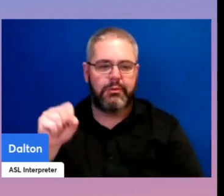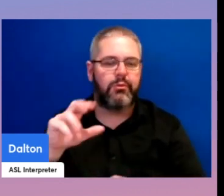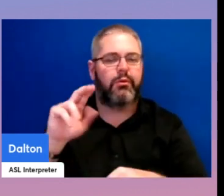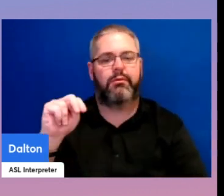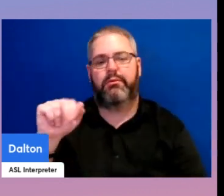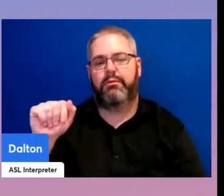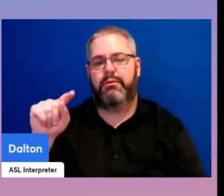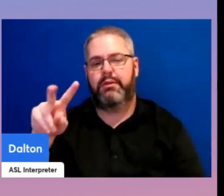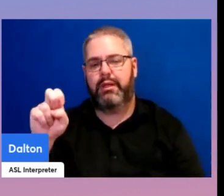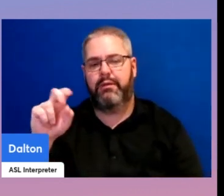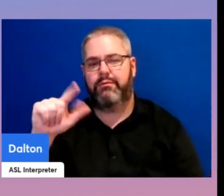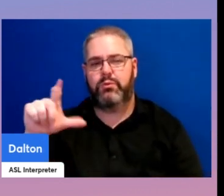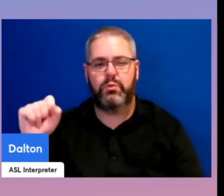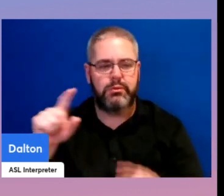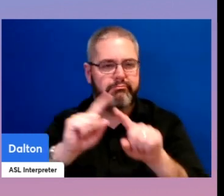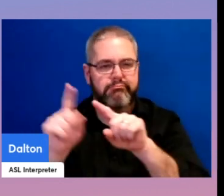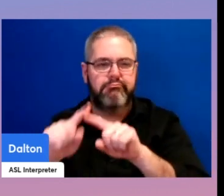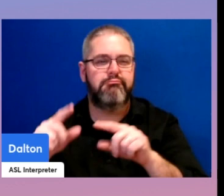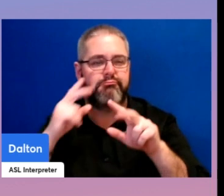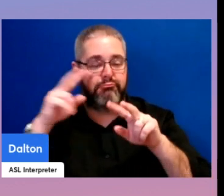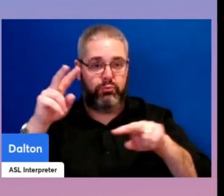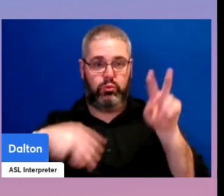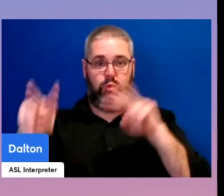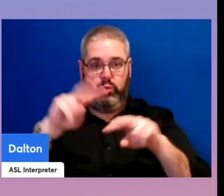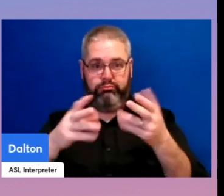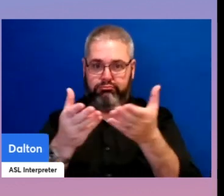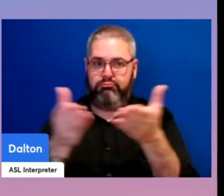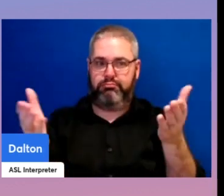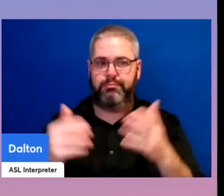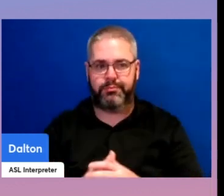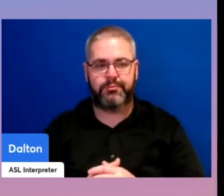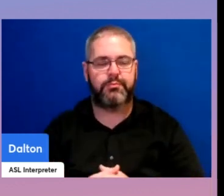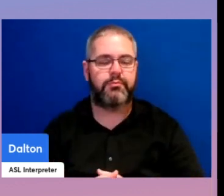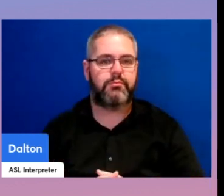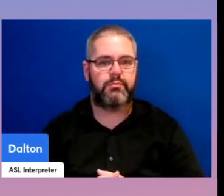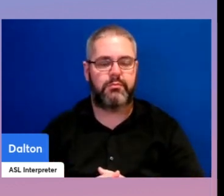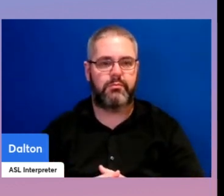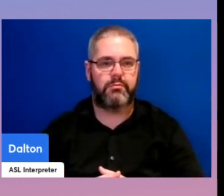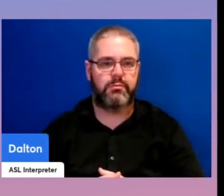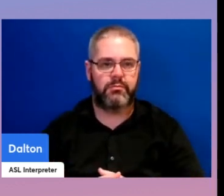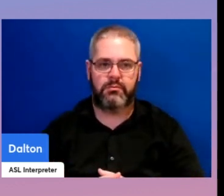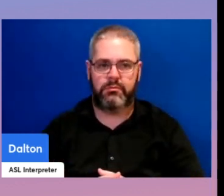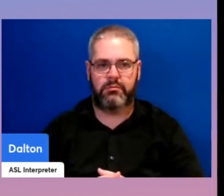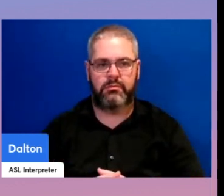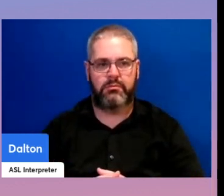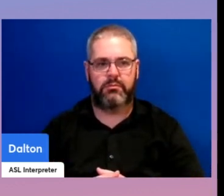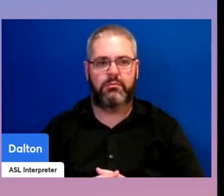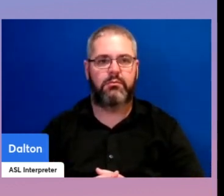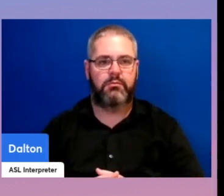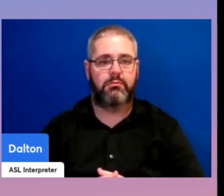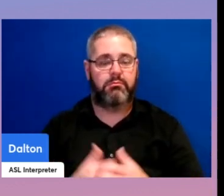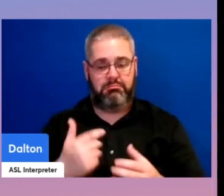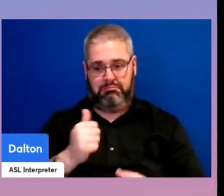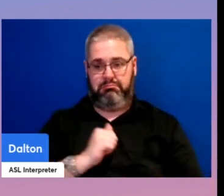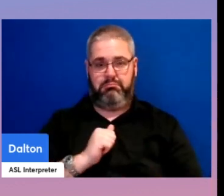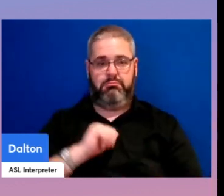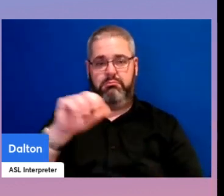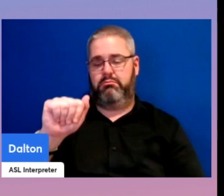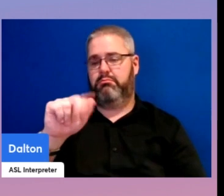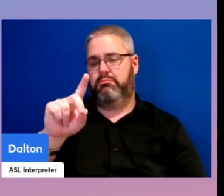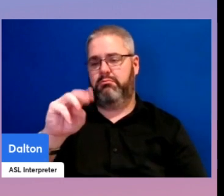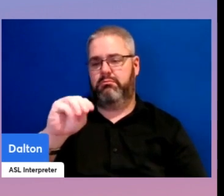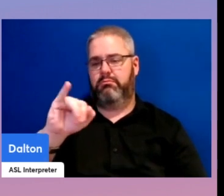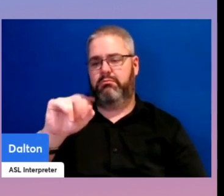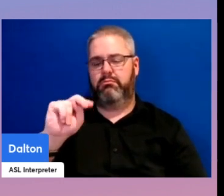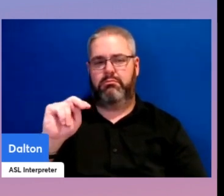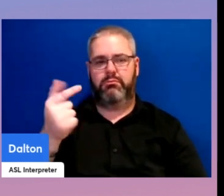at the demo. So as you can see here, I am an admin in GCP. We have to create a